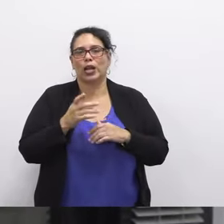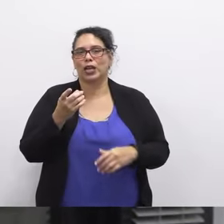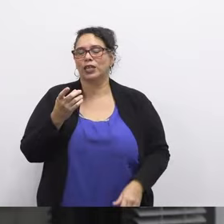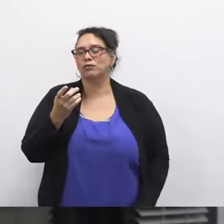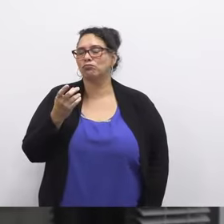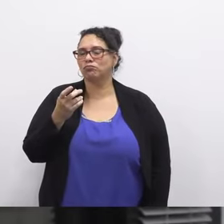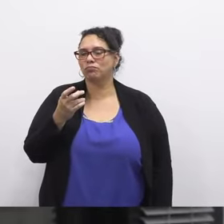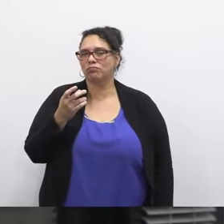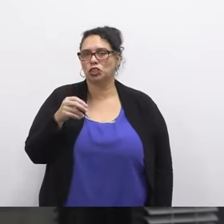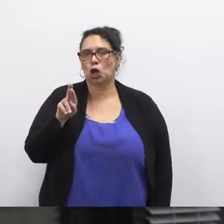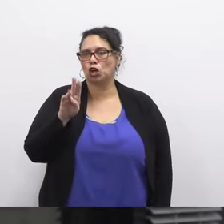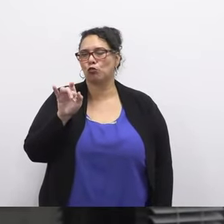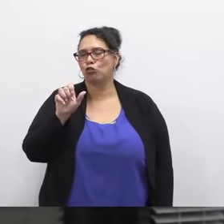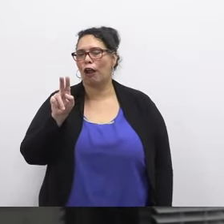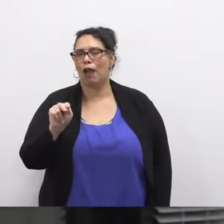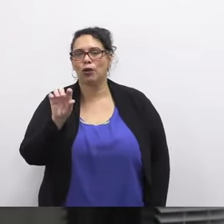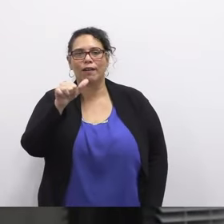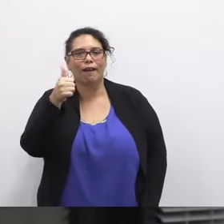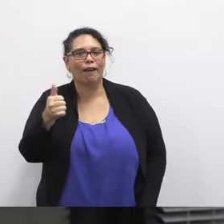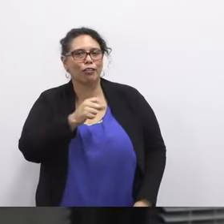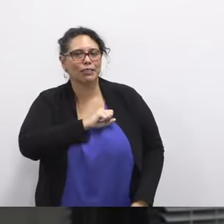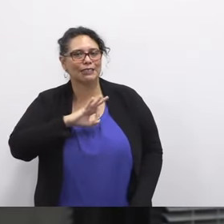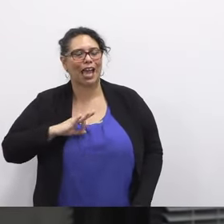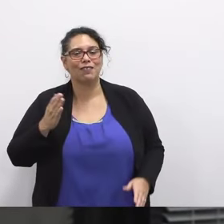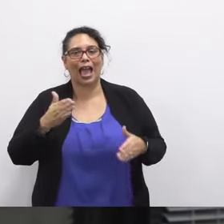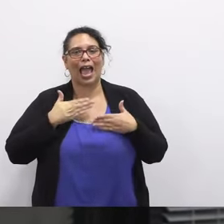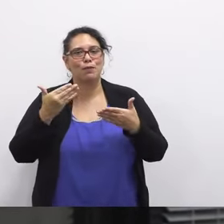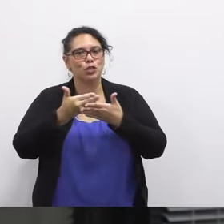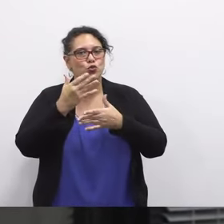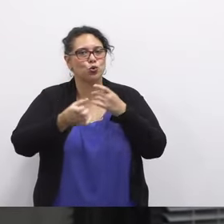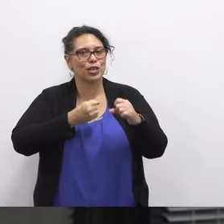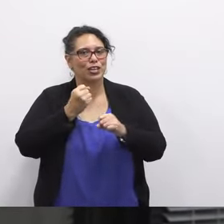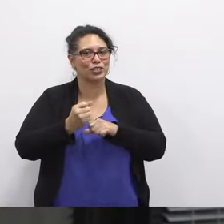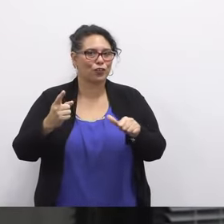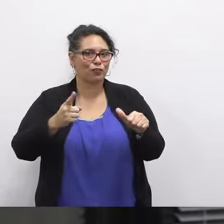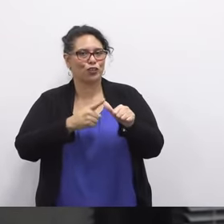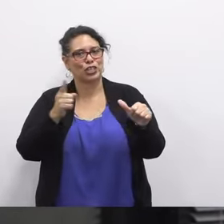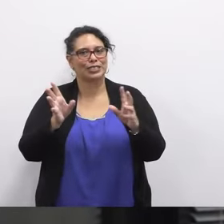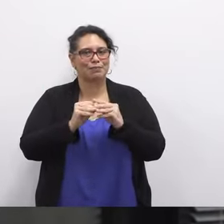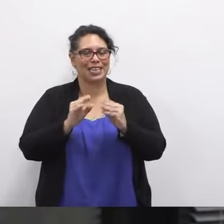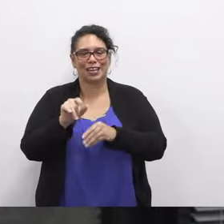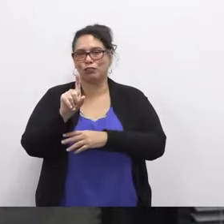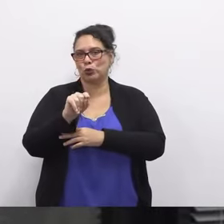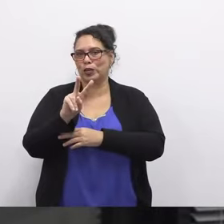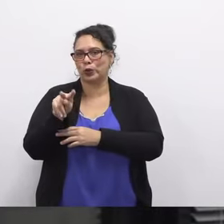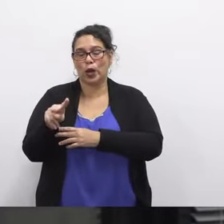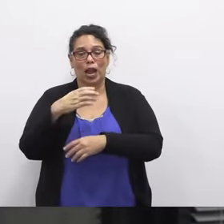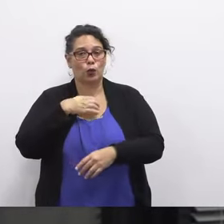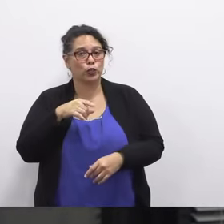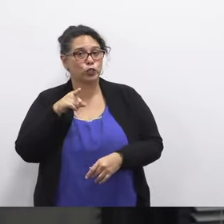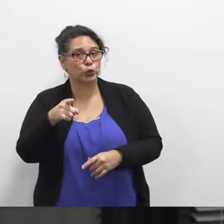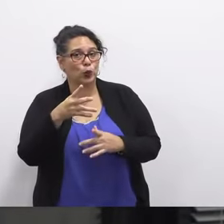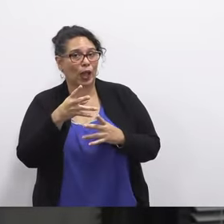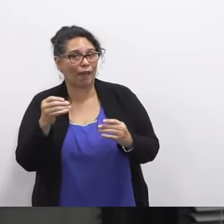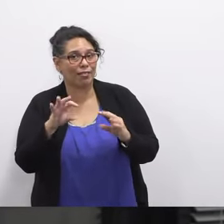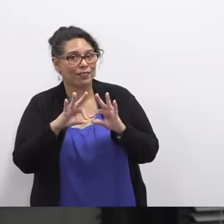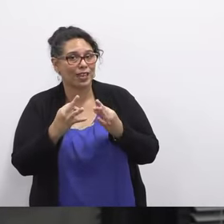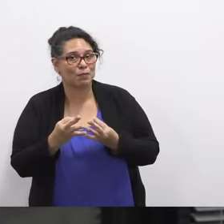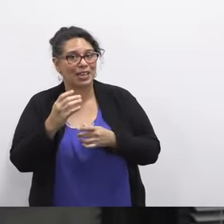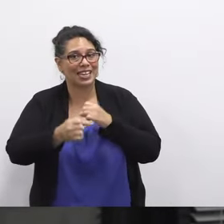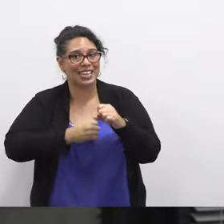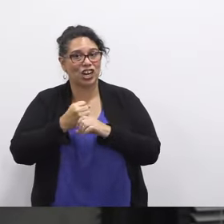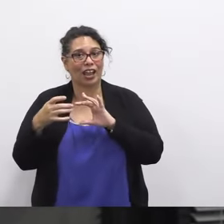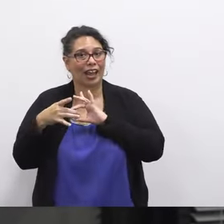and other staff. Happy New Year, as this is the first board meeting for 2022. And I'm wishing you and your family, a year of connectedness